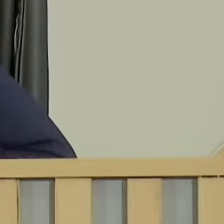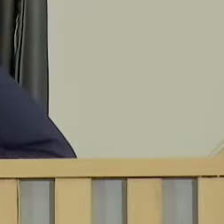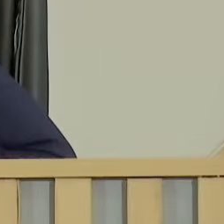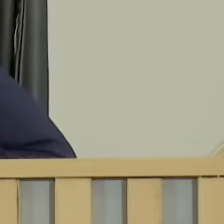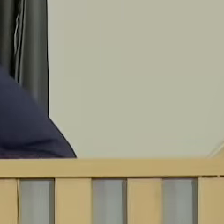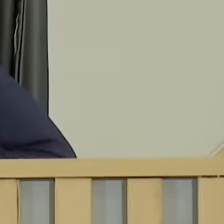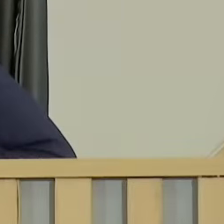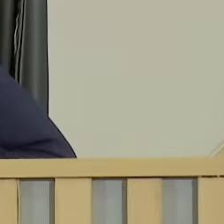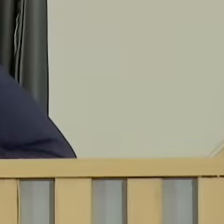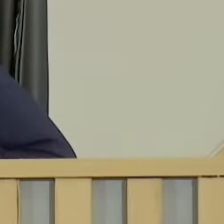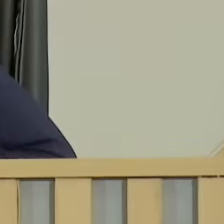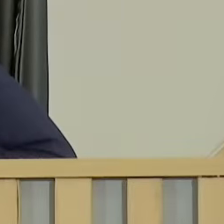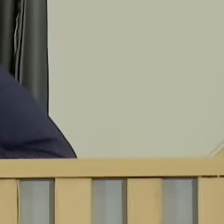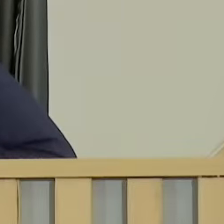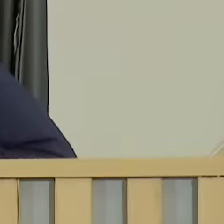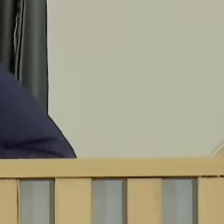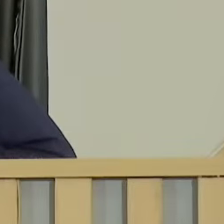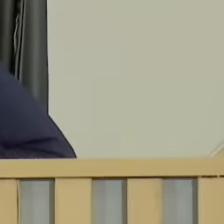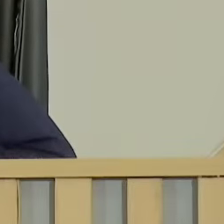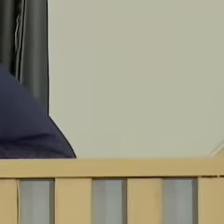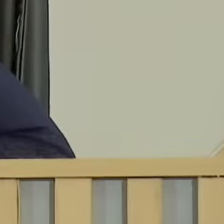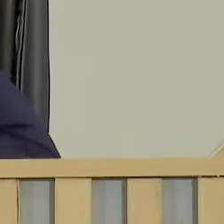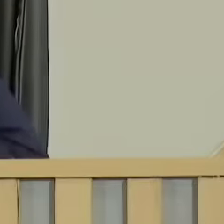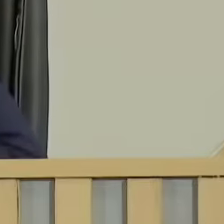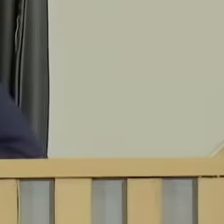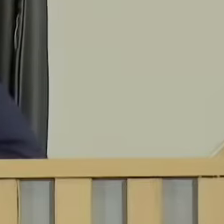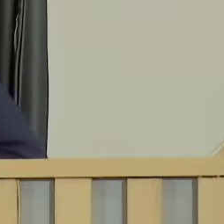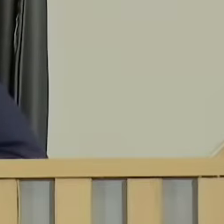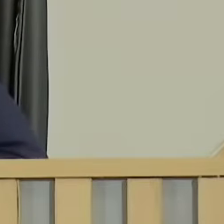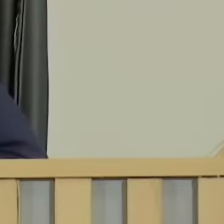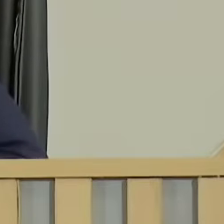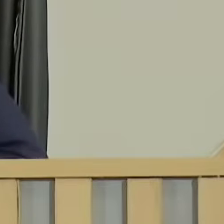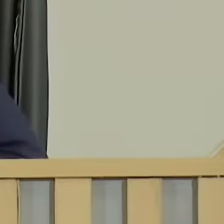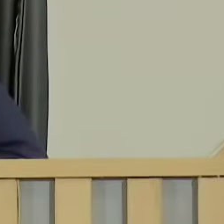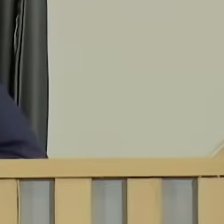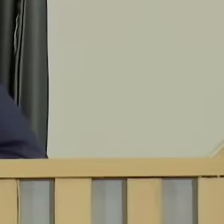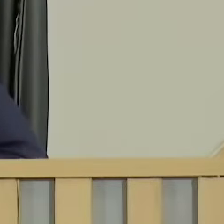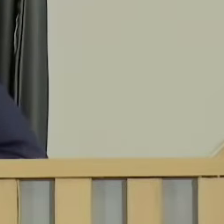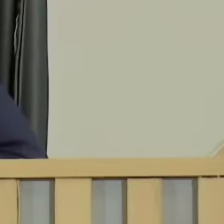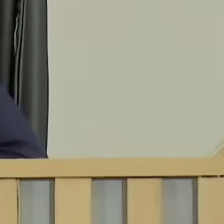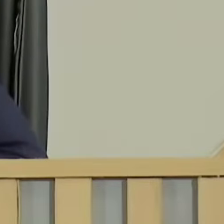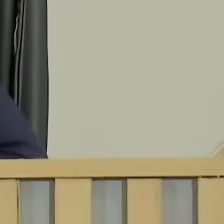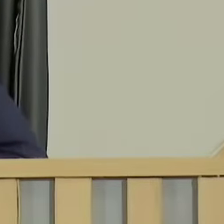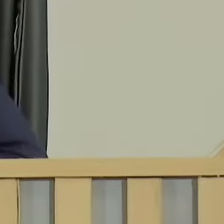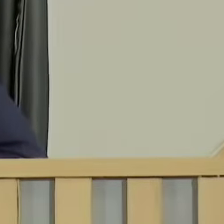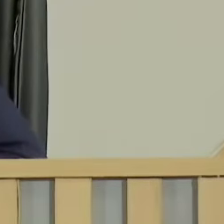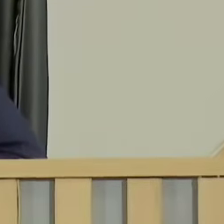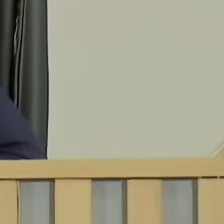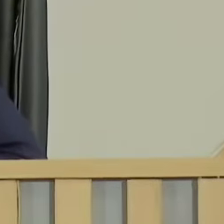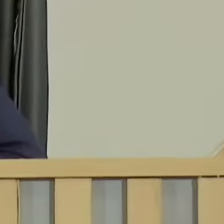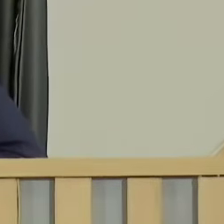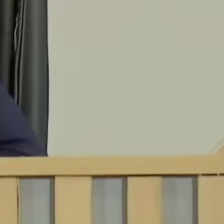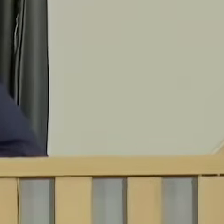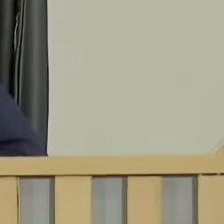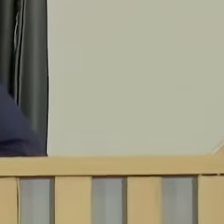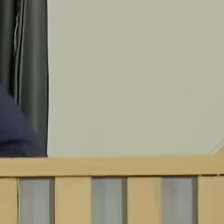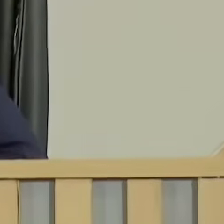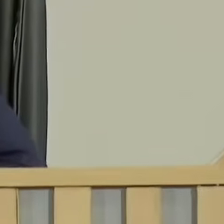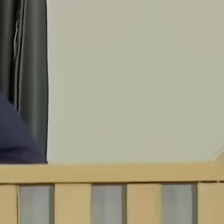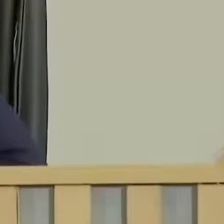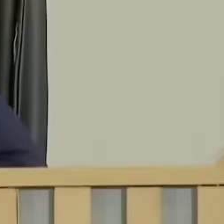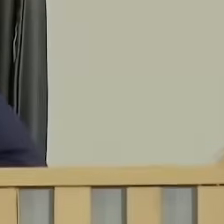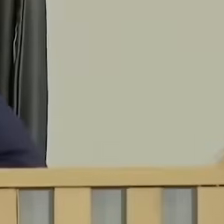gives direction, and the National Commissioner is responsible for implementing